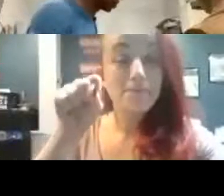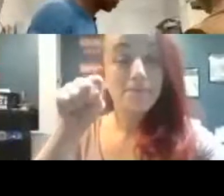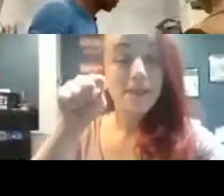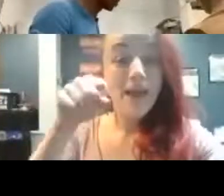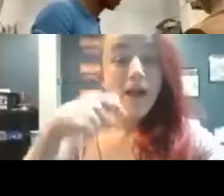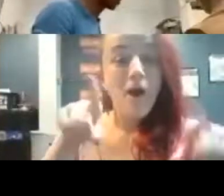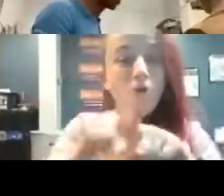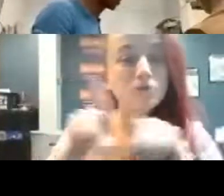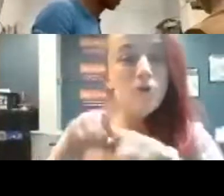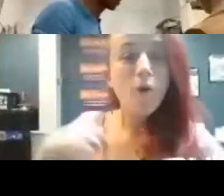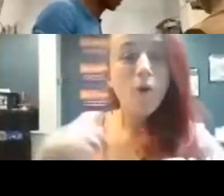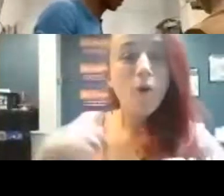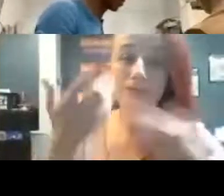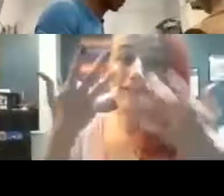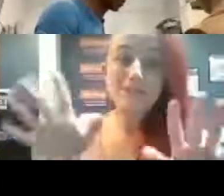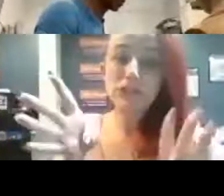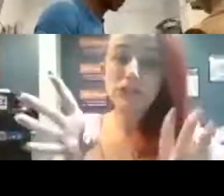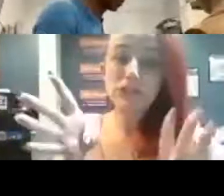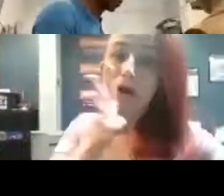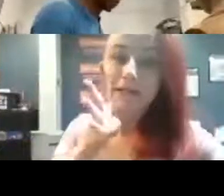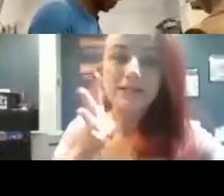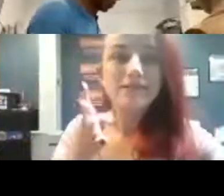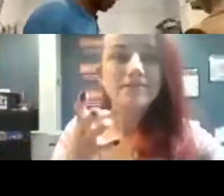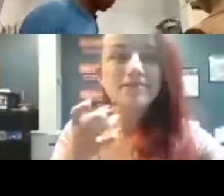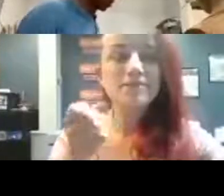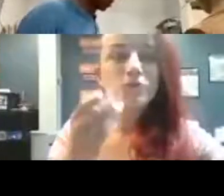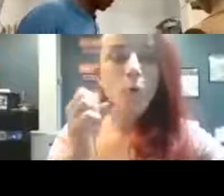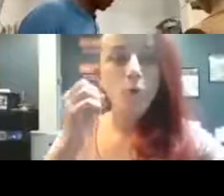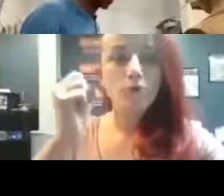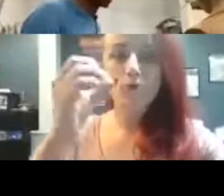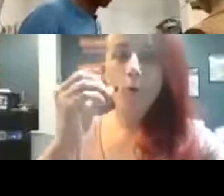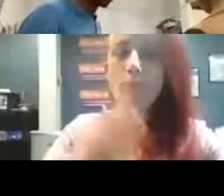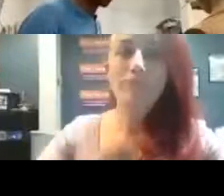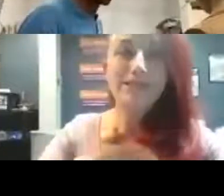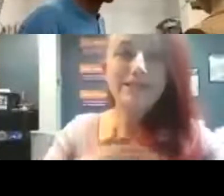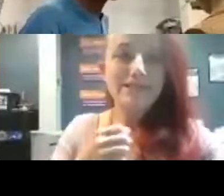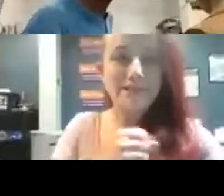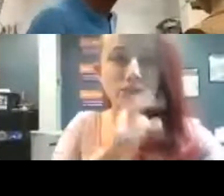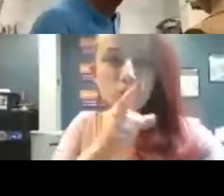Sure. Yeah, I agree with that. I also think, I mean, I have,